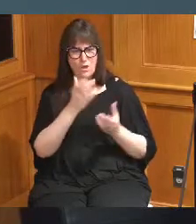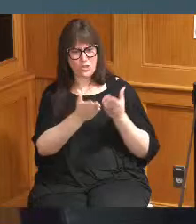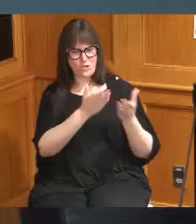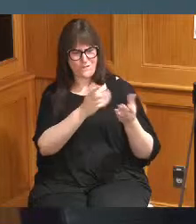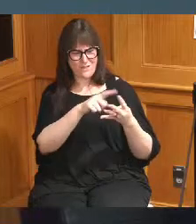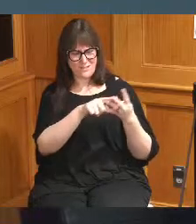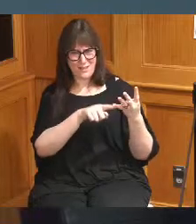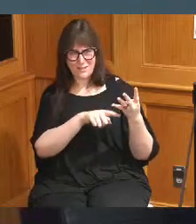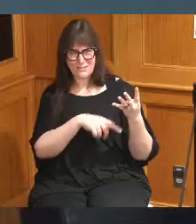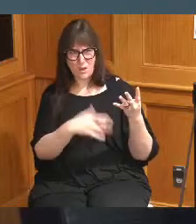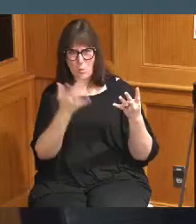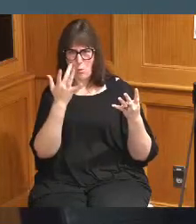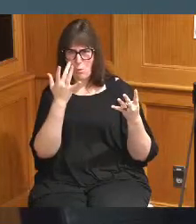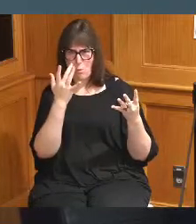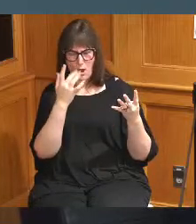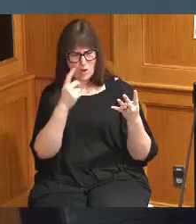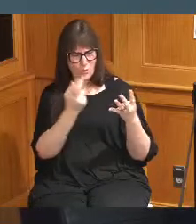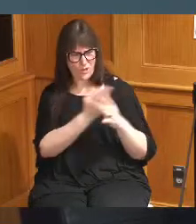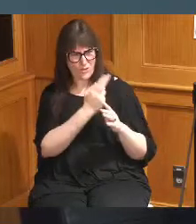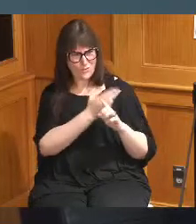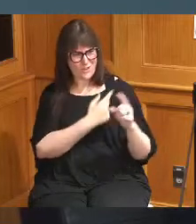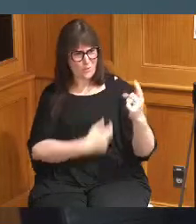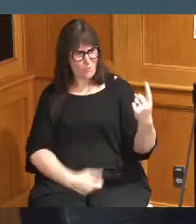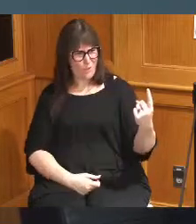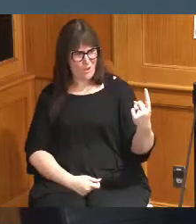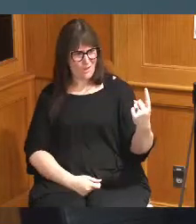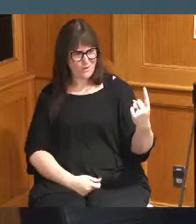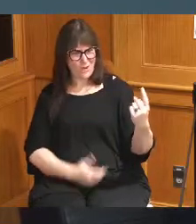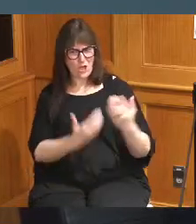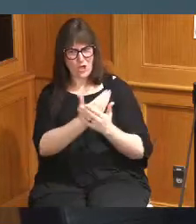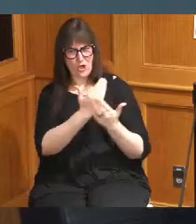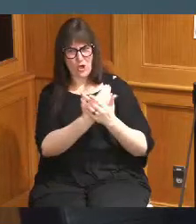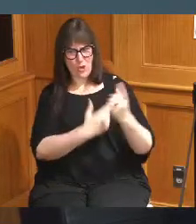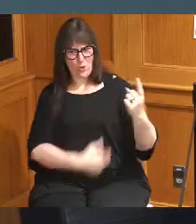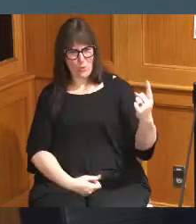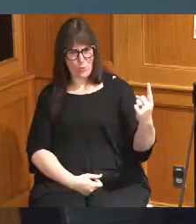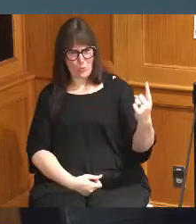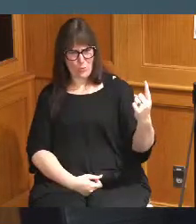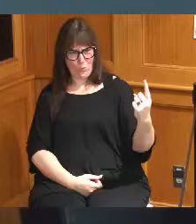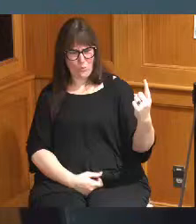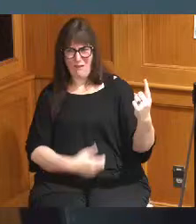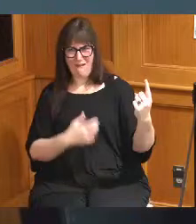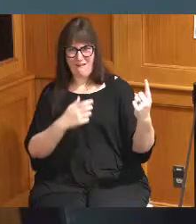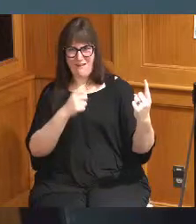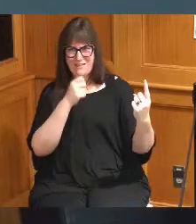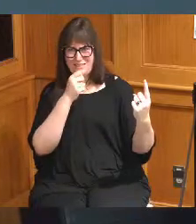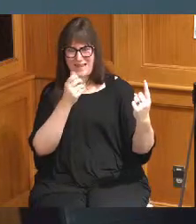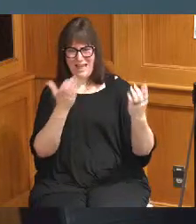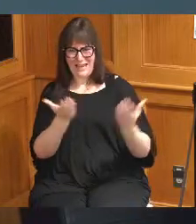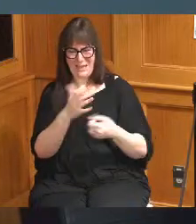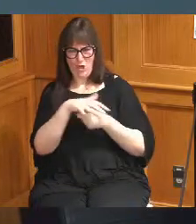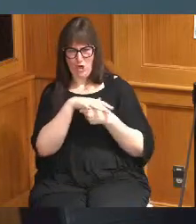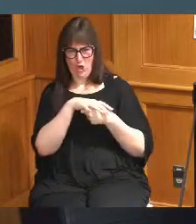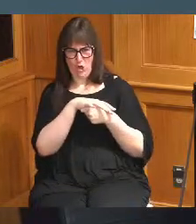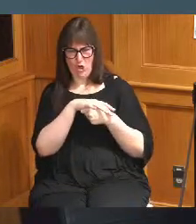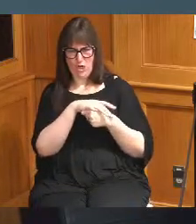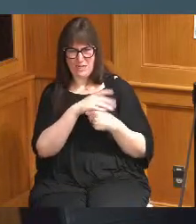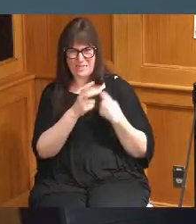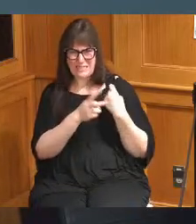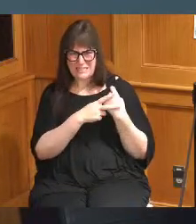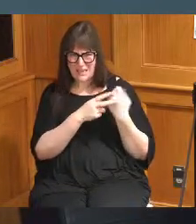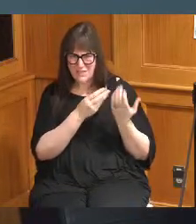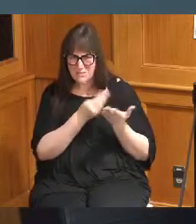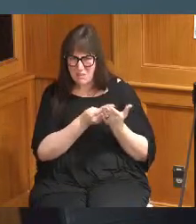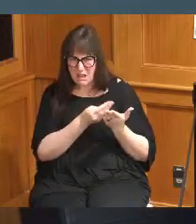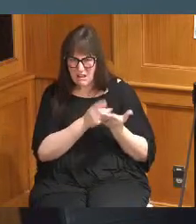thinking, why are we just using this one entity, this new entity that's out of town? Does it save us money? And